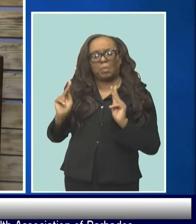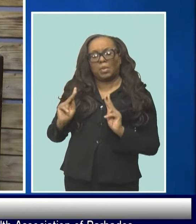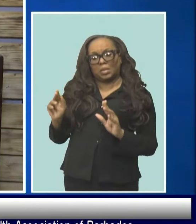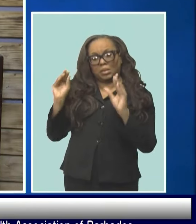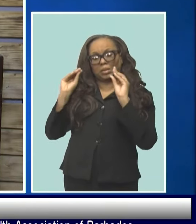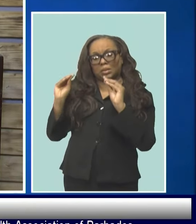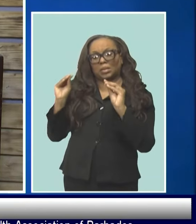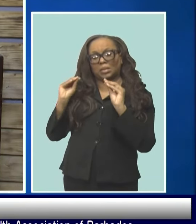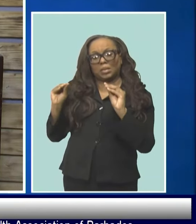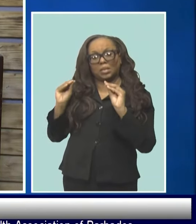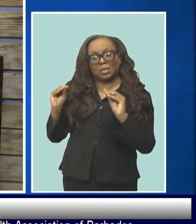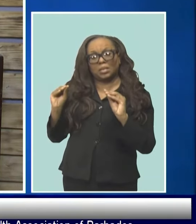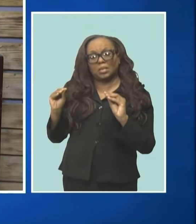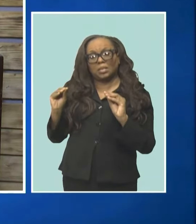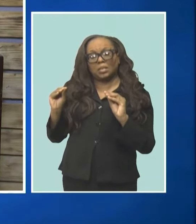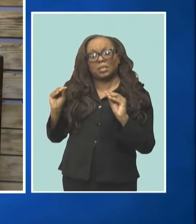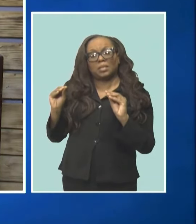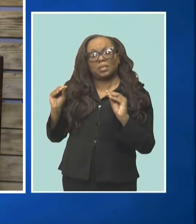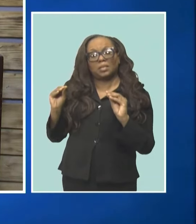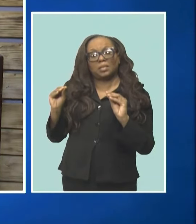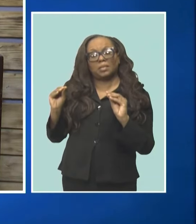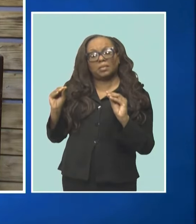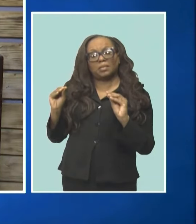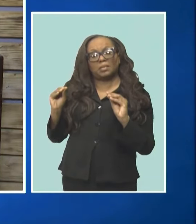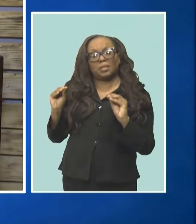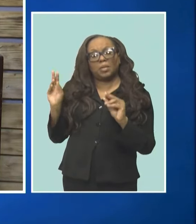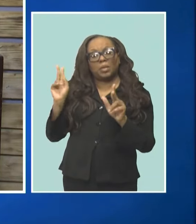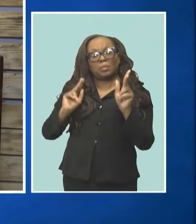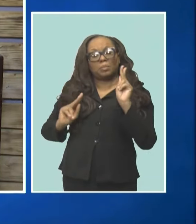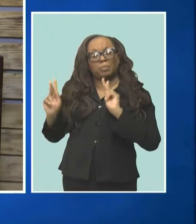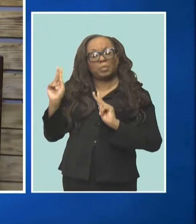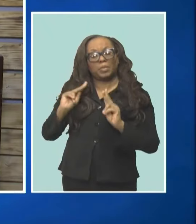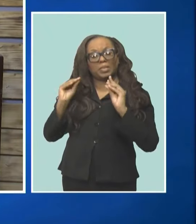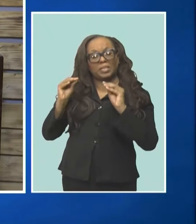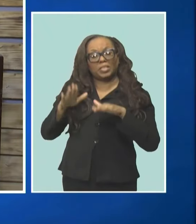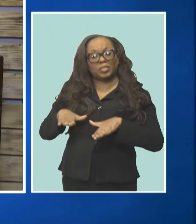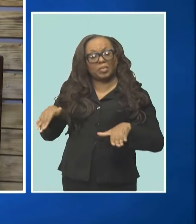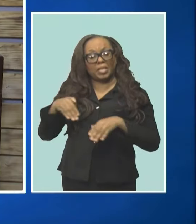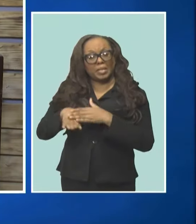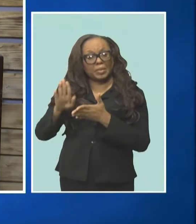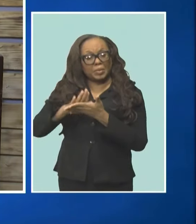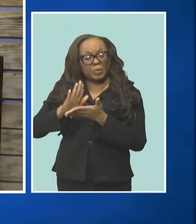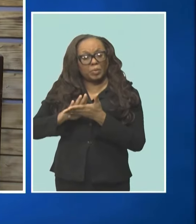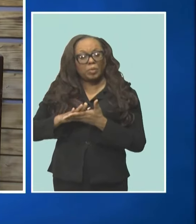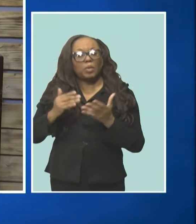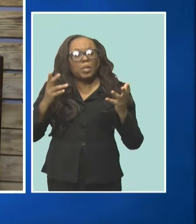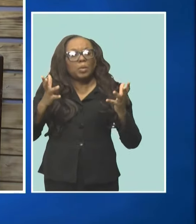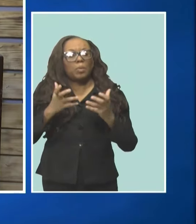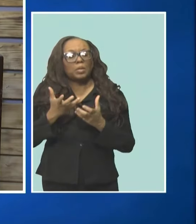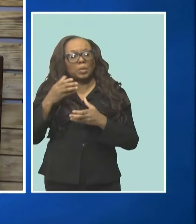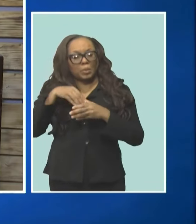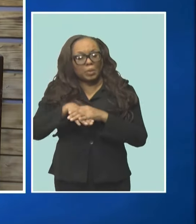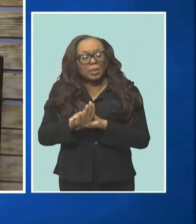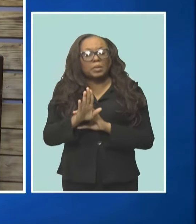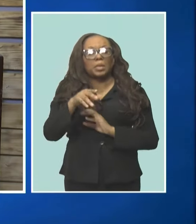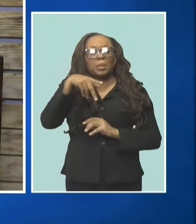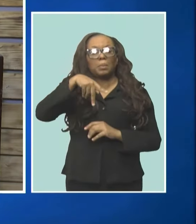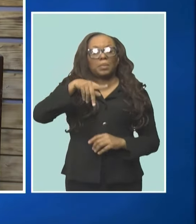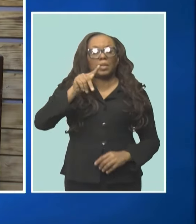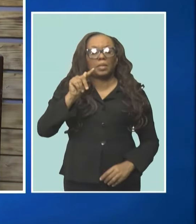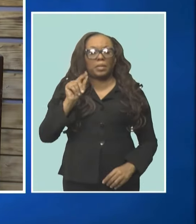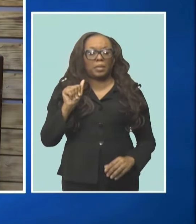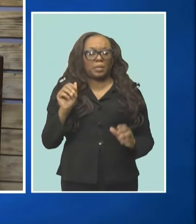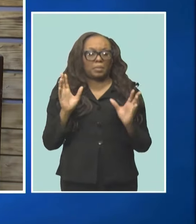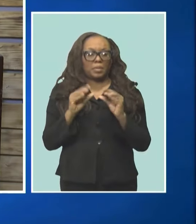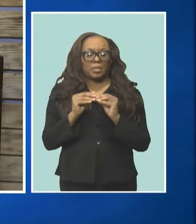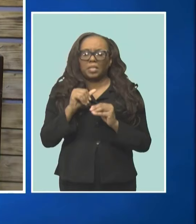those in schools, and also we're looking at having PTA meetings as well with the parents so that they can understand that it's not